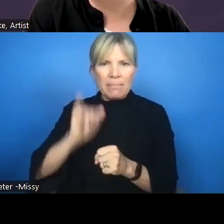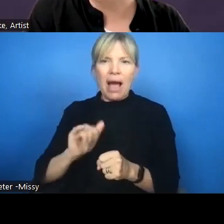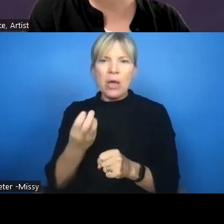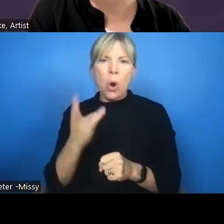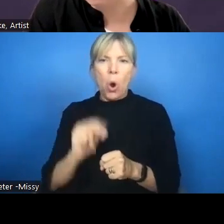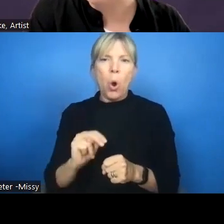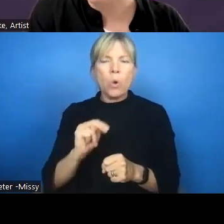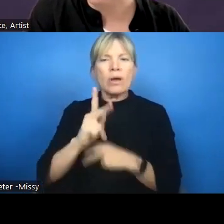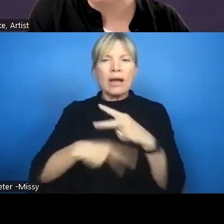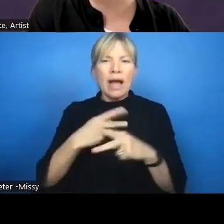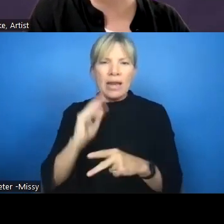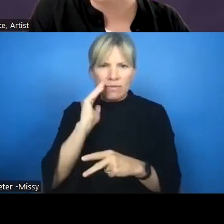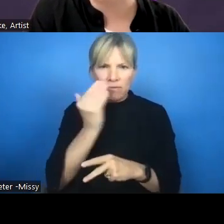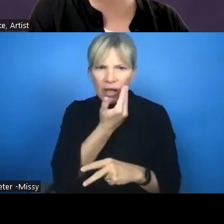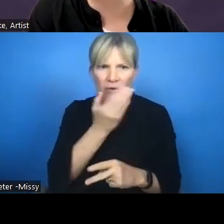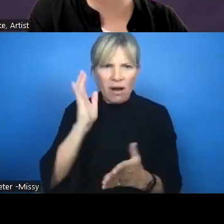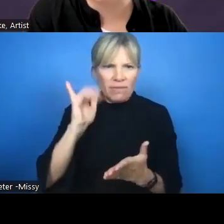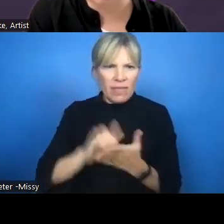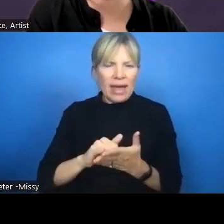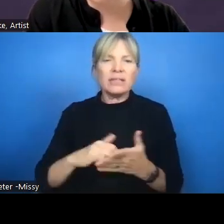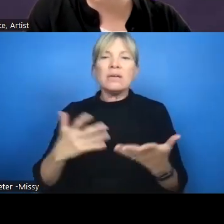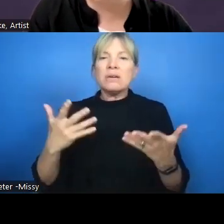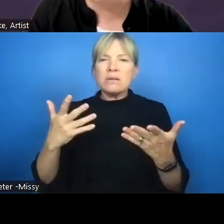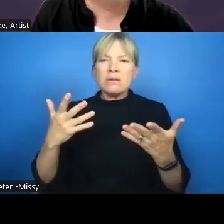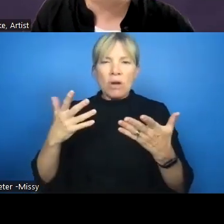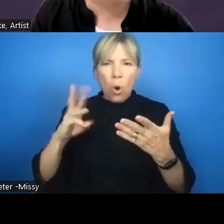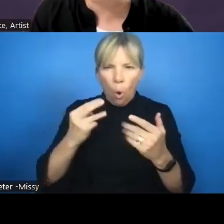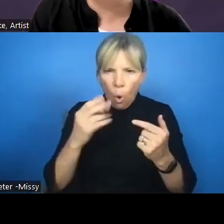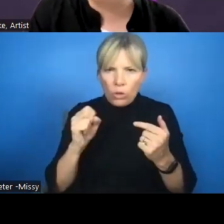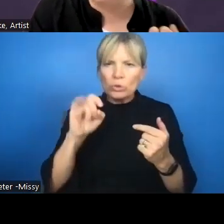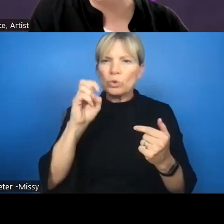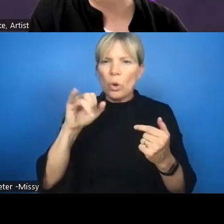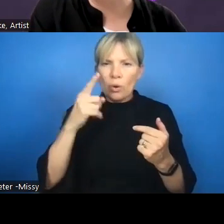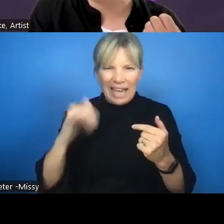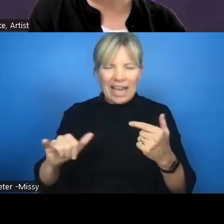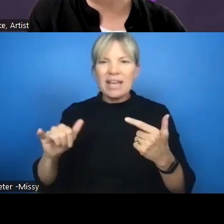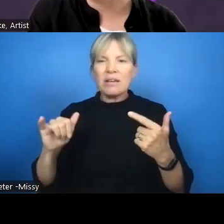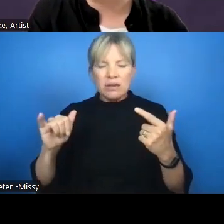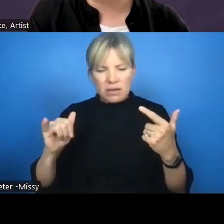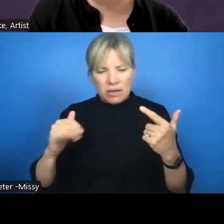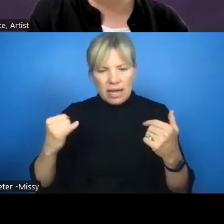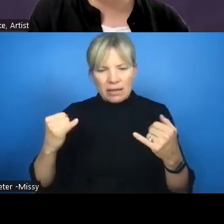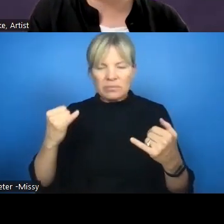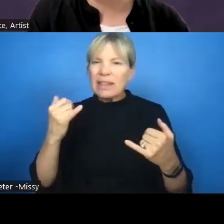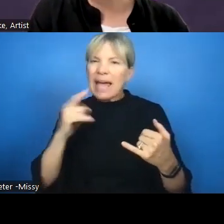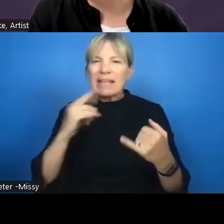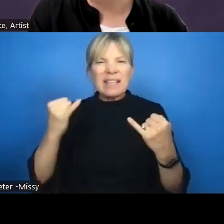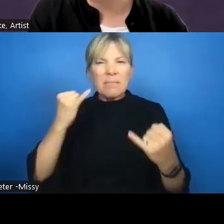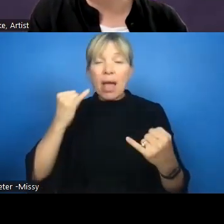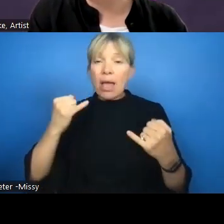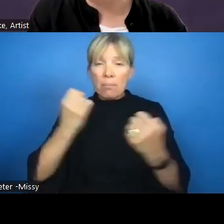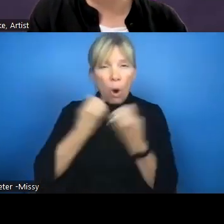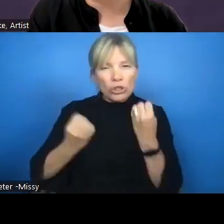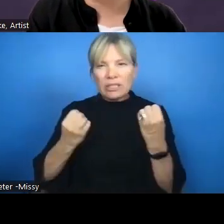was also amazed that after 1,000 years, human emotions and fears have not changed at all. So that's how